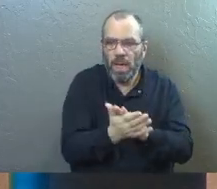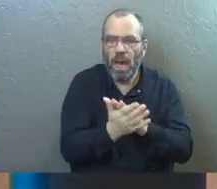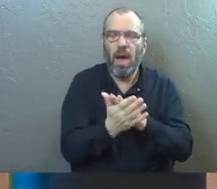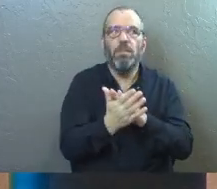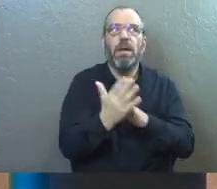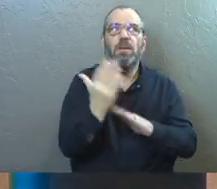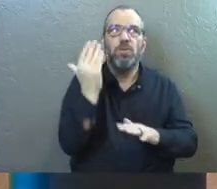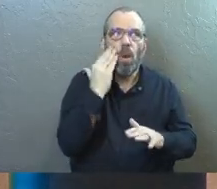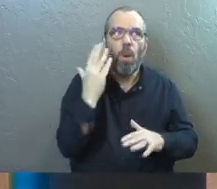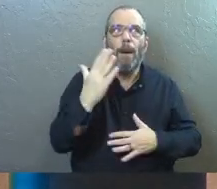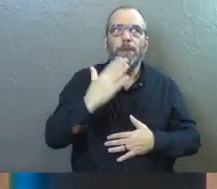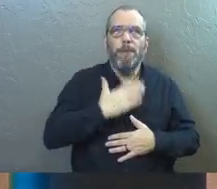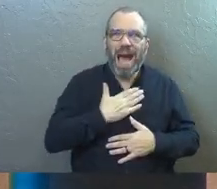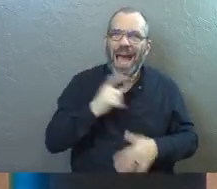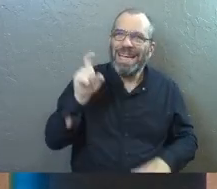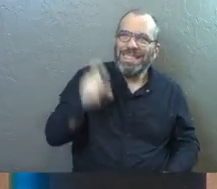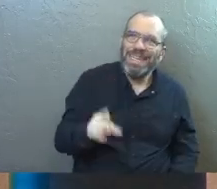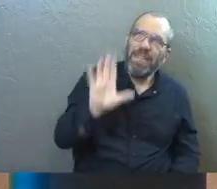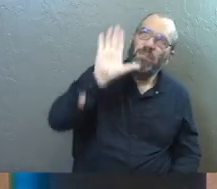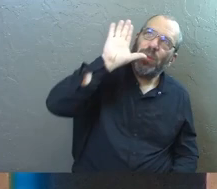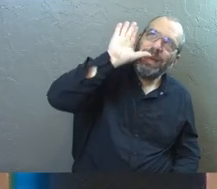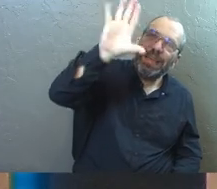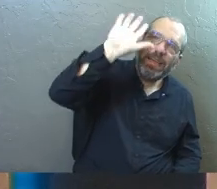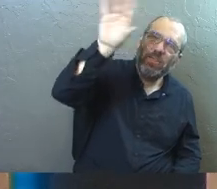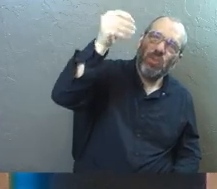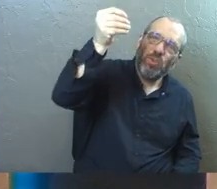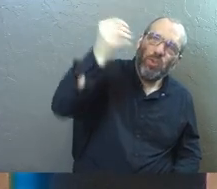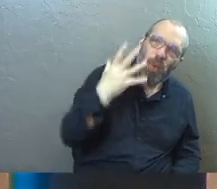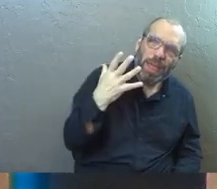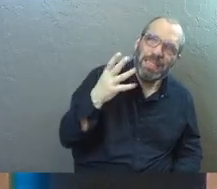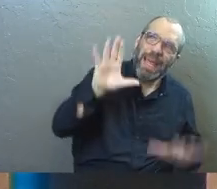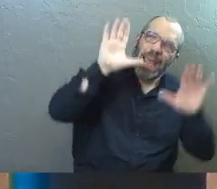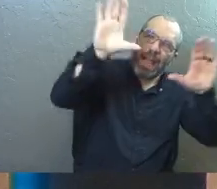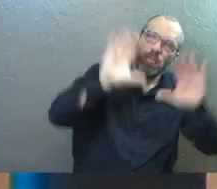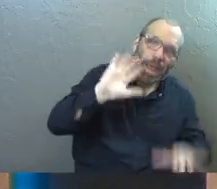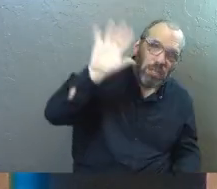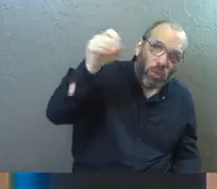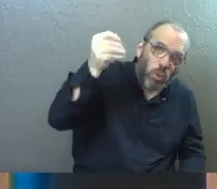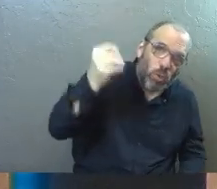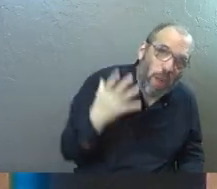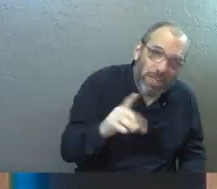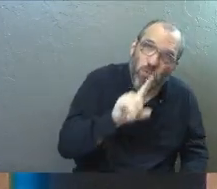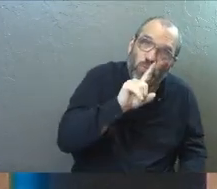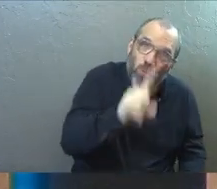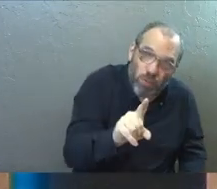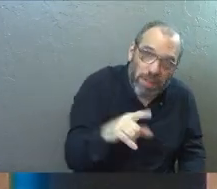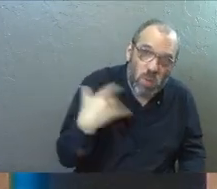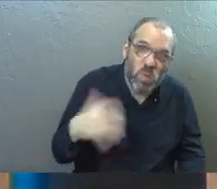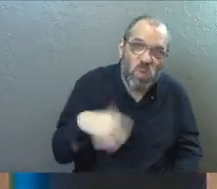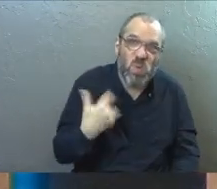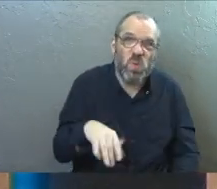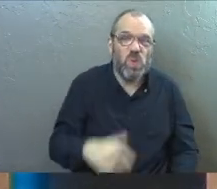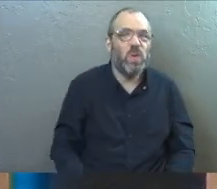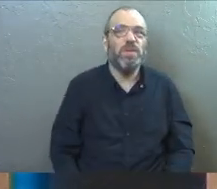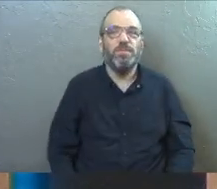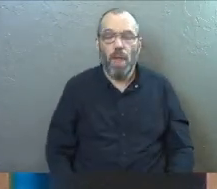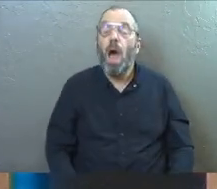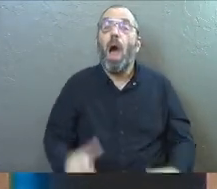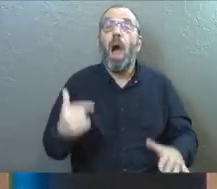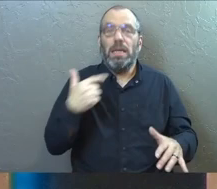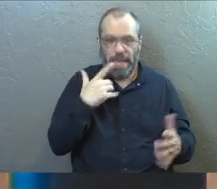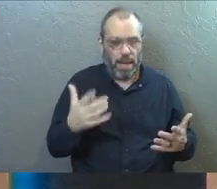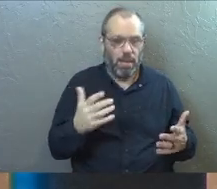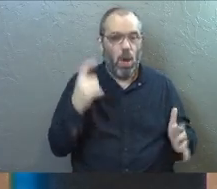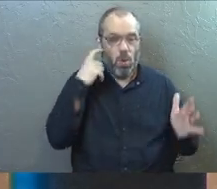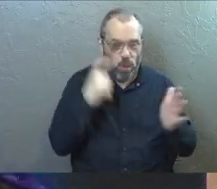to realize our need for his grace and how great his grace truly is, right? When we